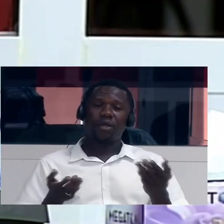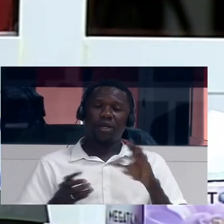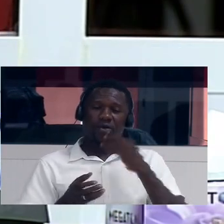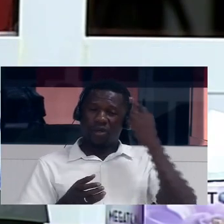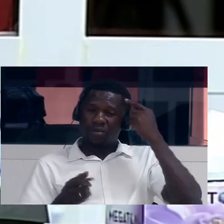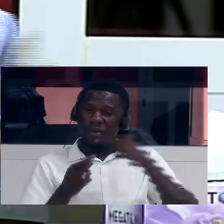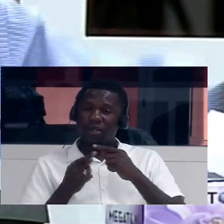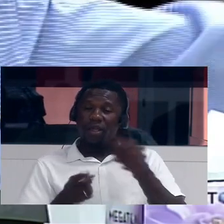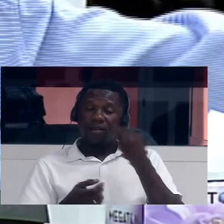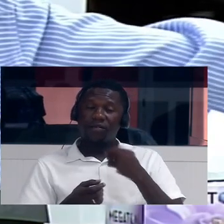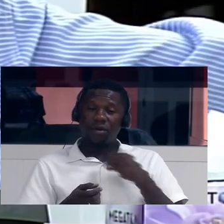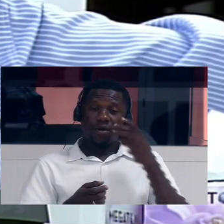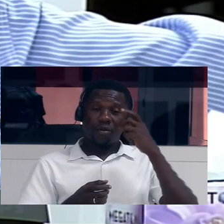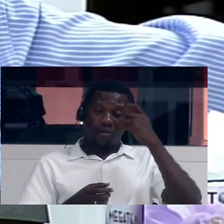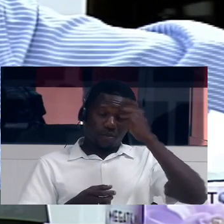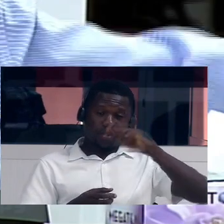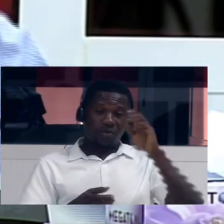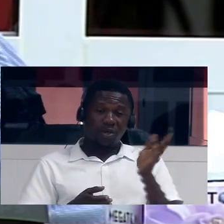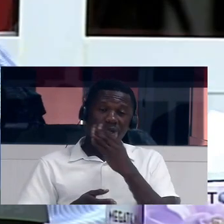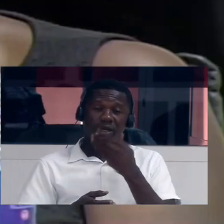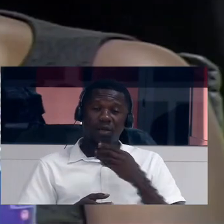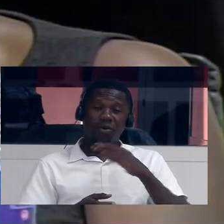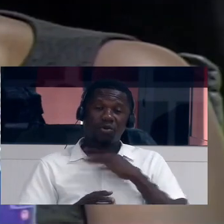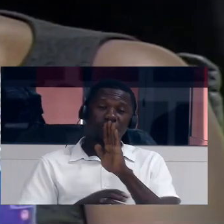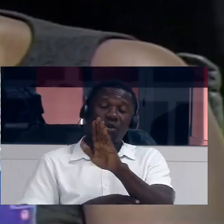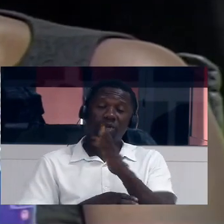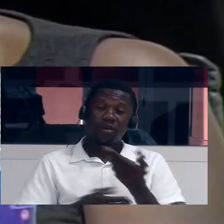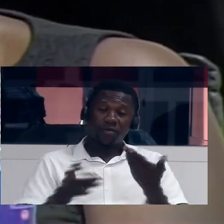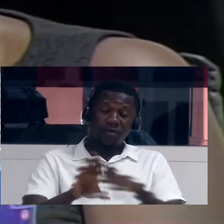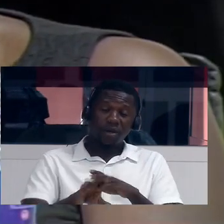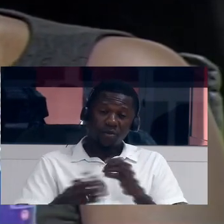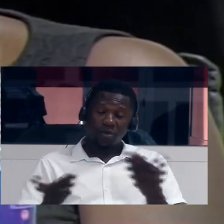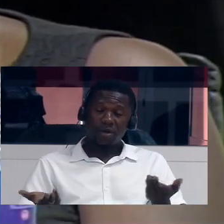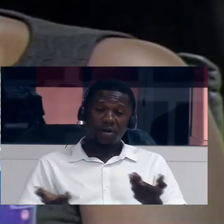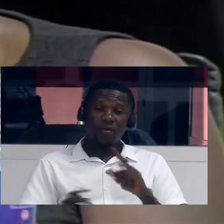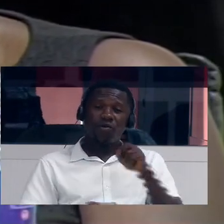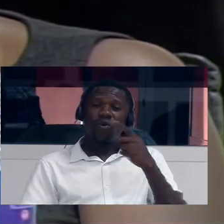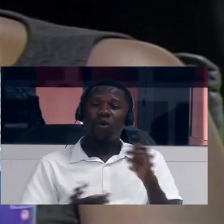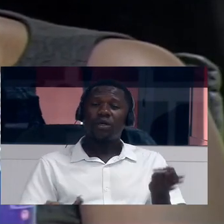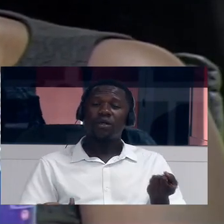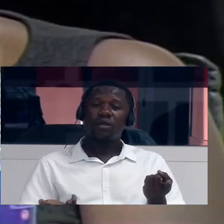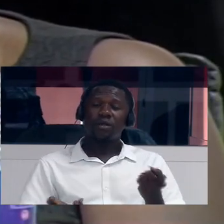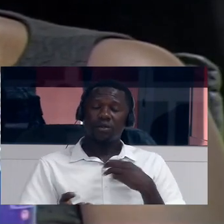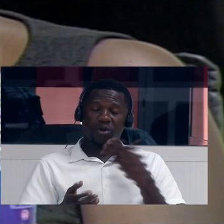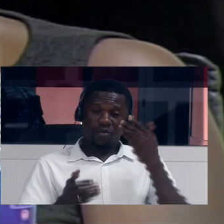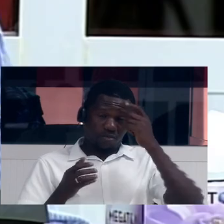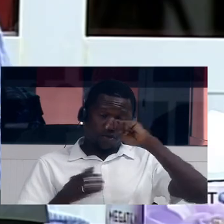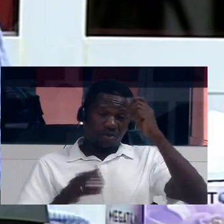imagine if the police went there and said they were stopping that funeral procession? For what? For what? And then it would have been a police problem